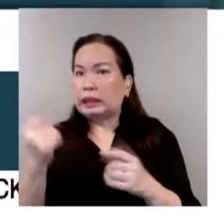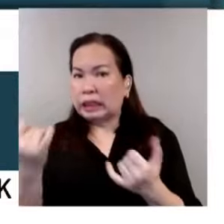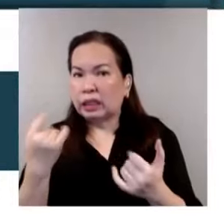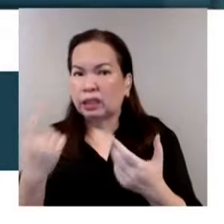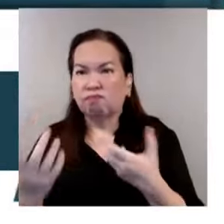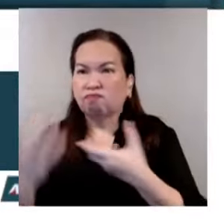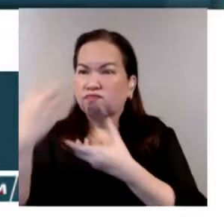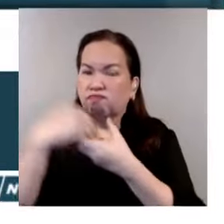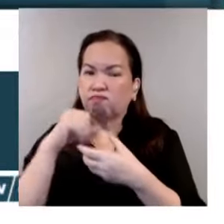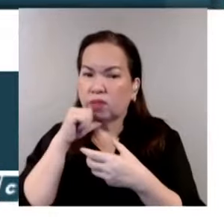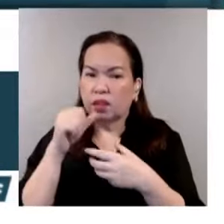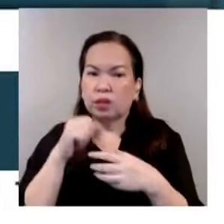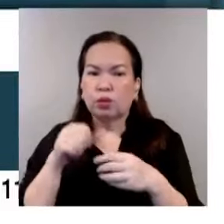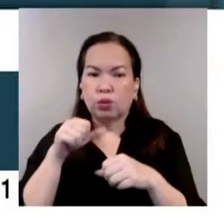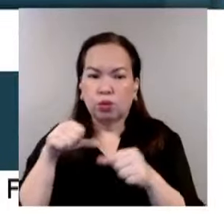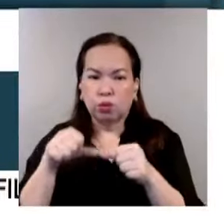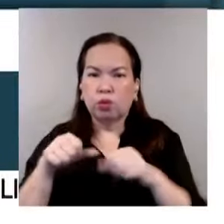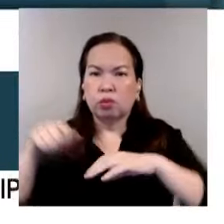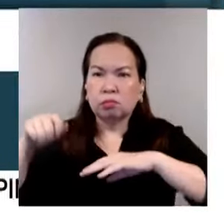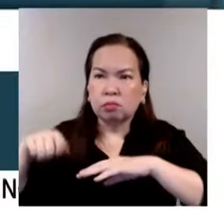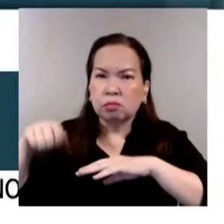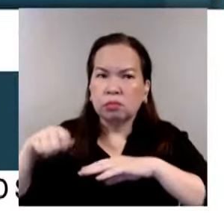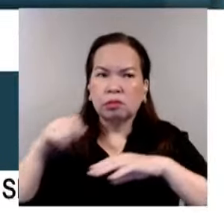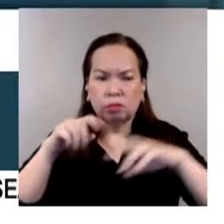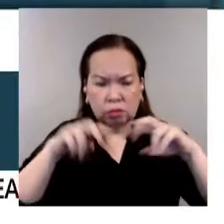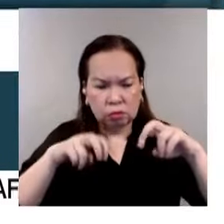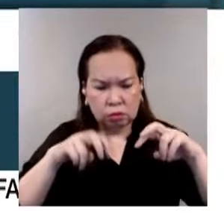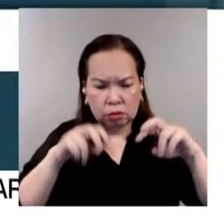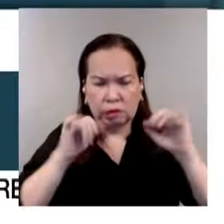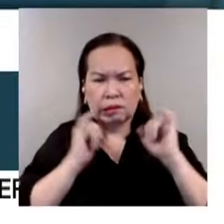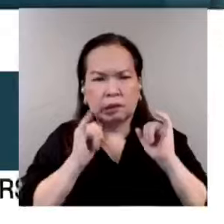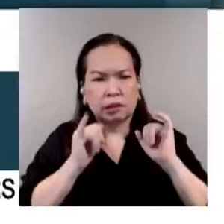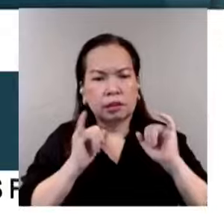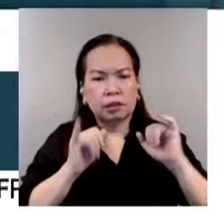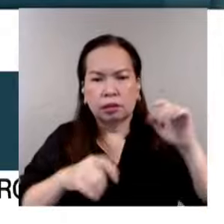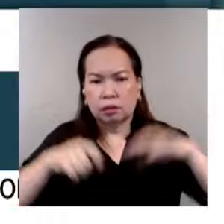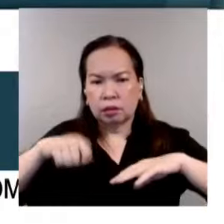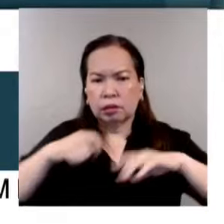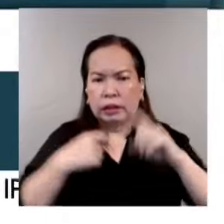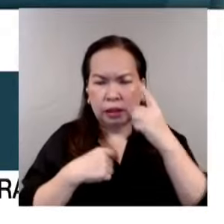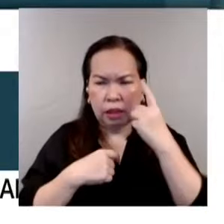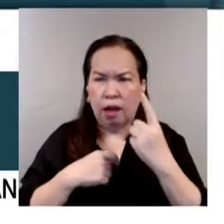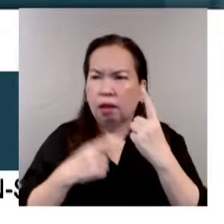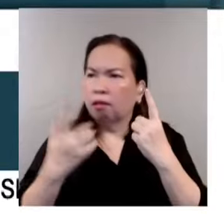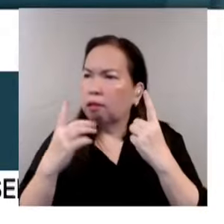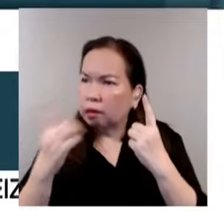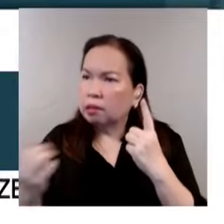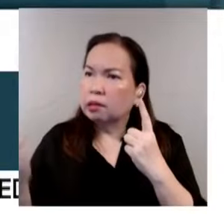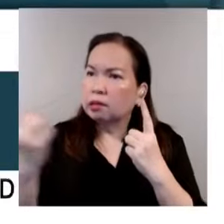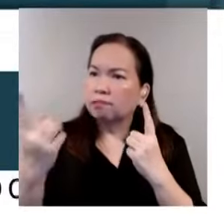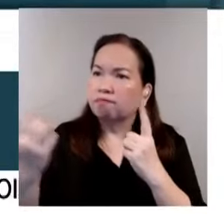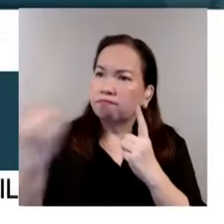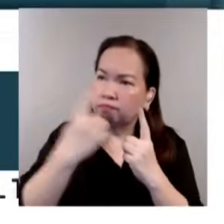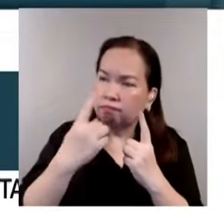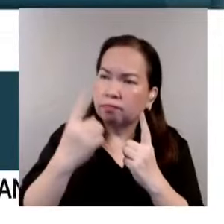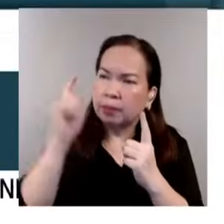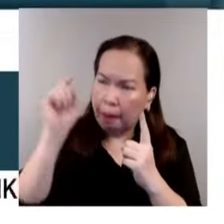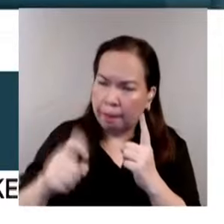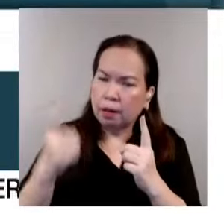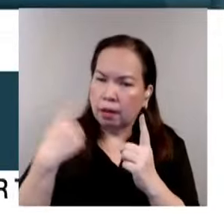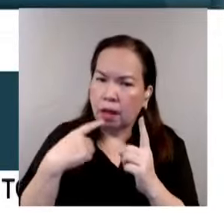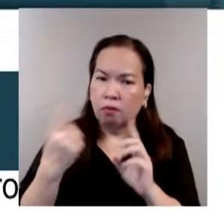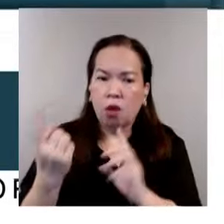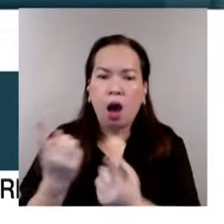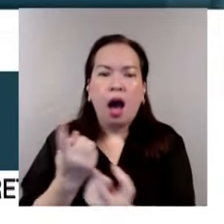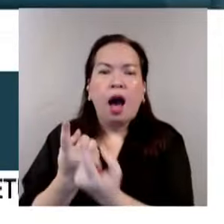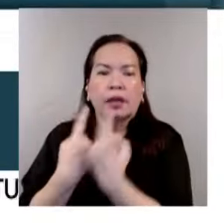the hearing seems to be one-sided. So I think it would be a good chance for him to